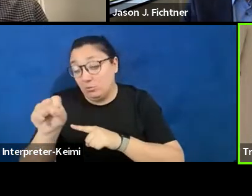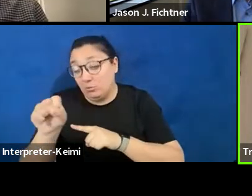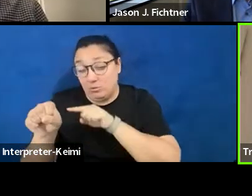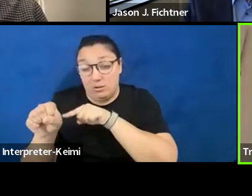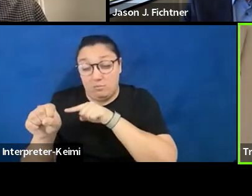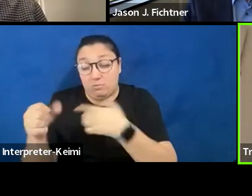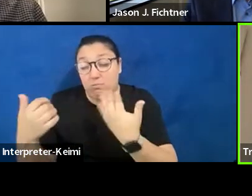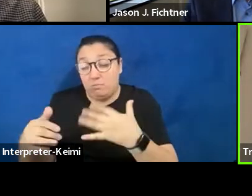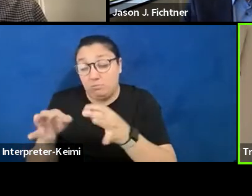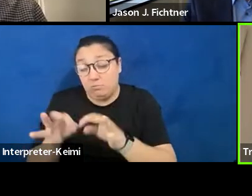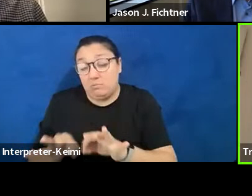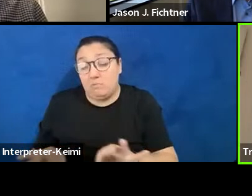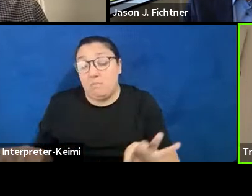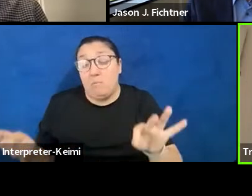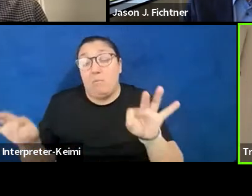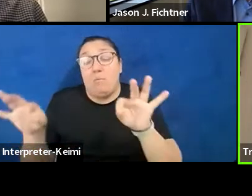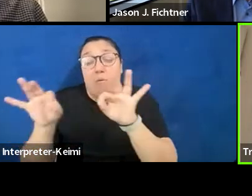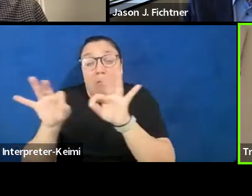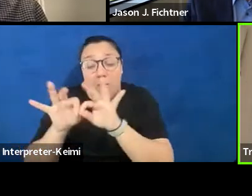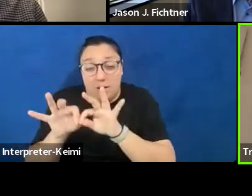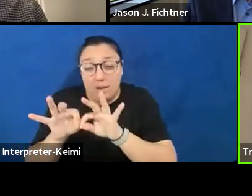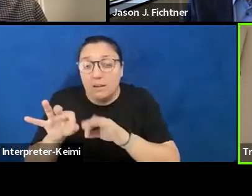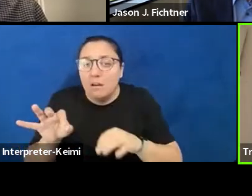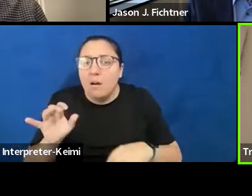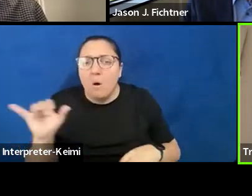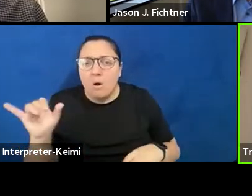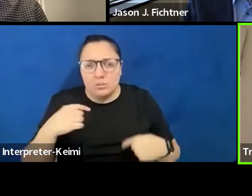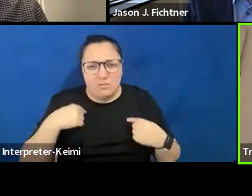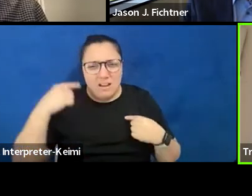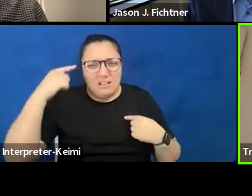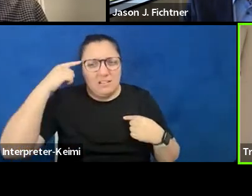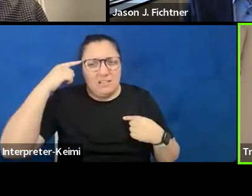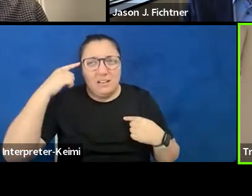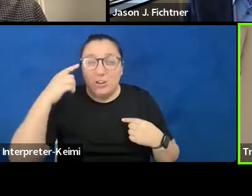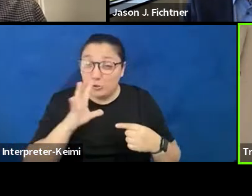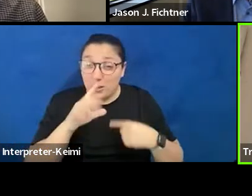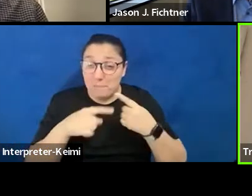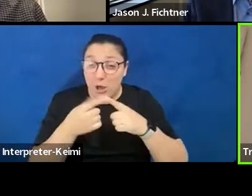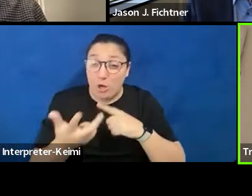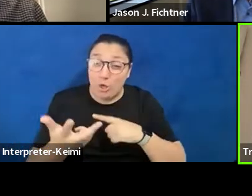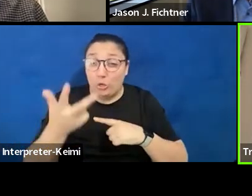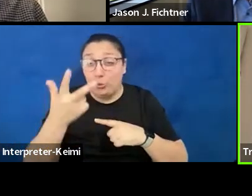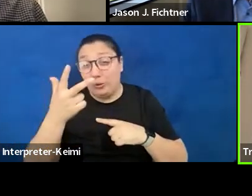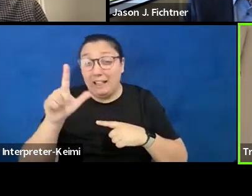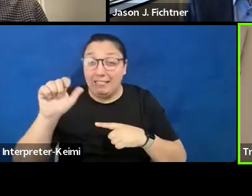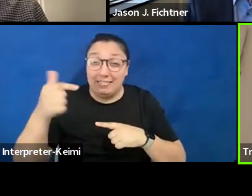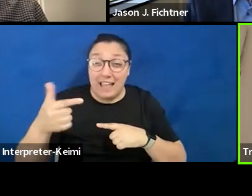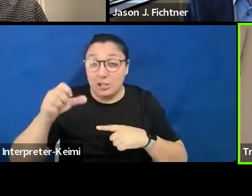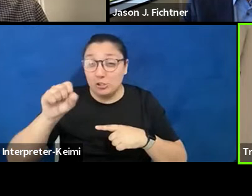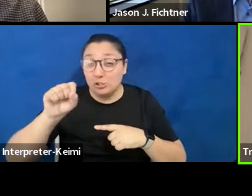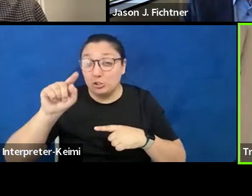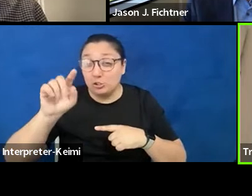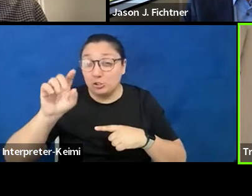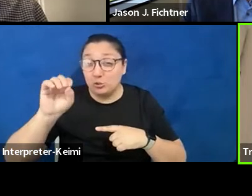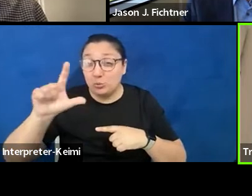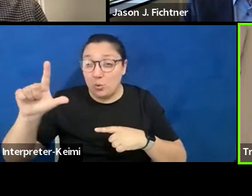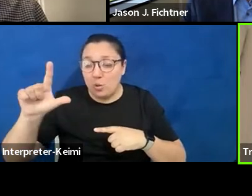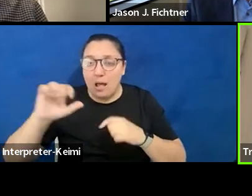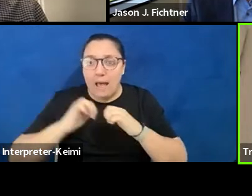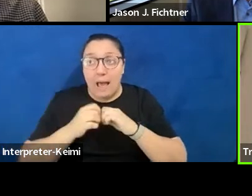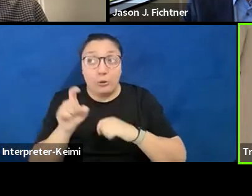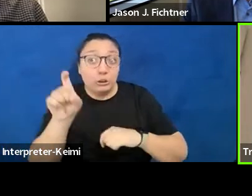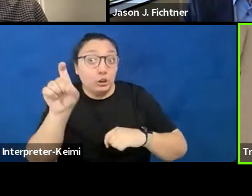And it's something that I think, you know, we talk about like the three-legged stool and how that was supposed to work and what